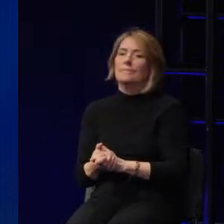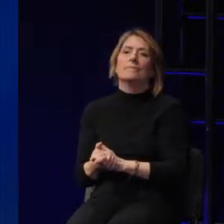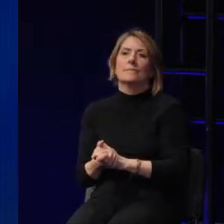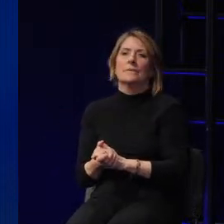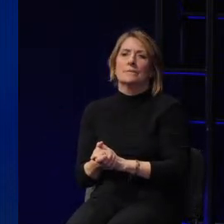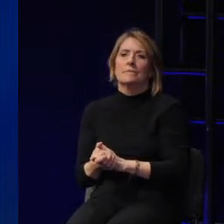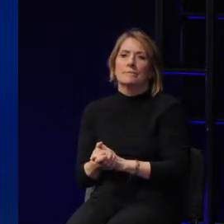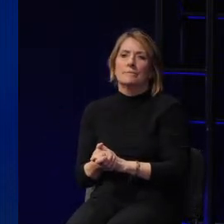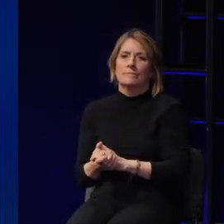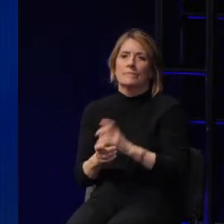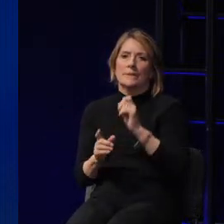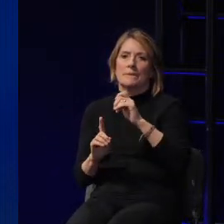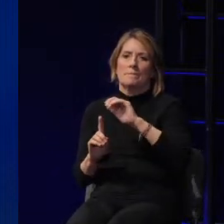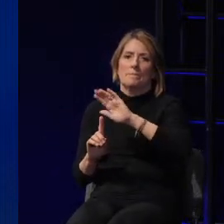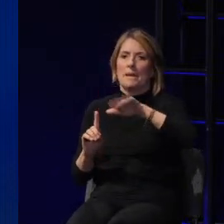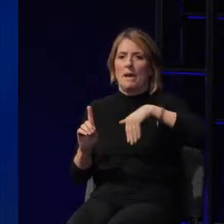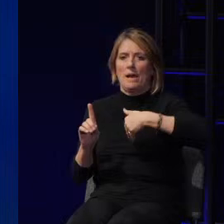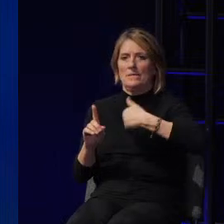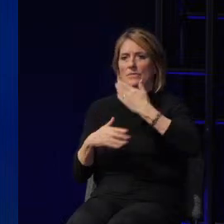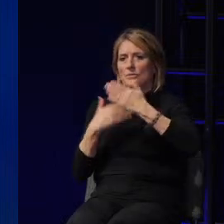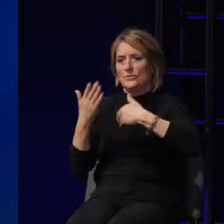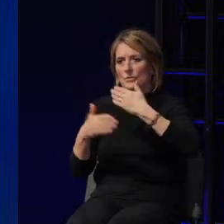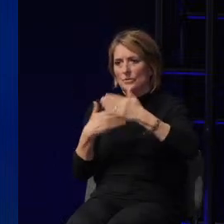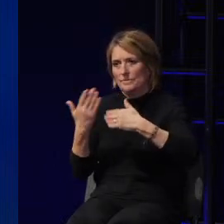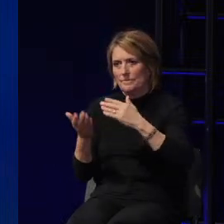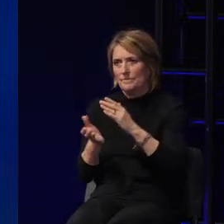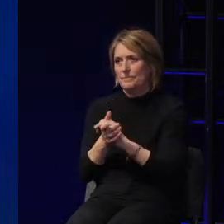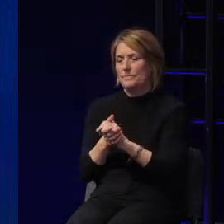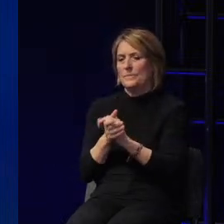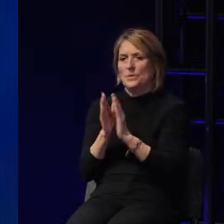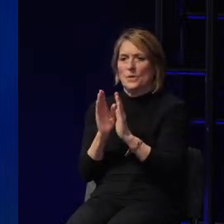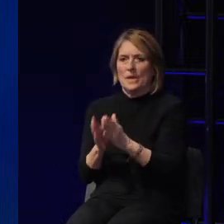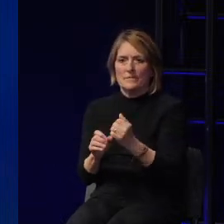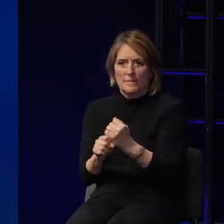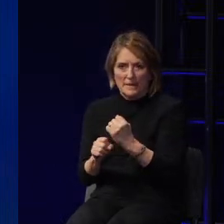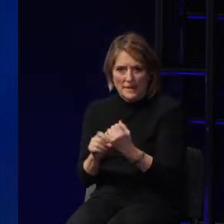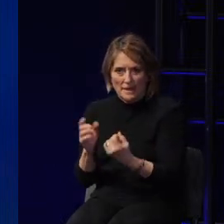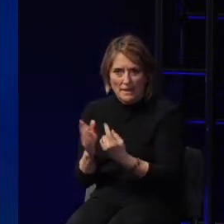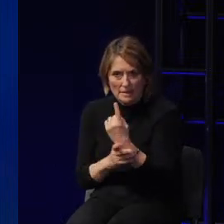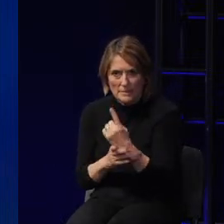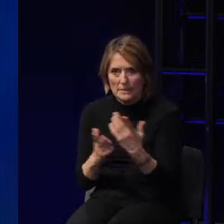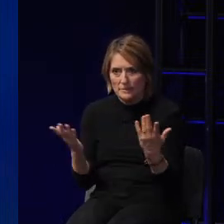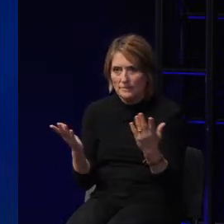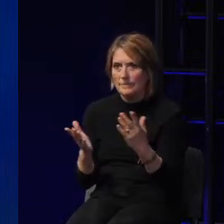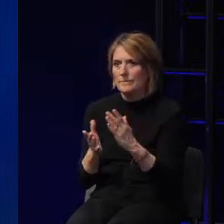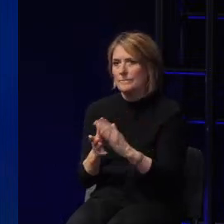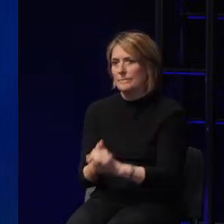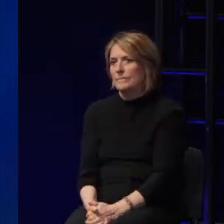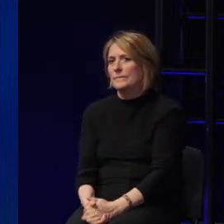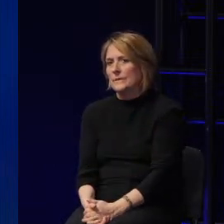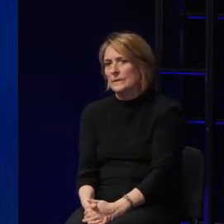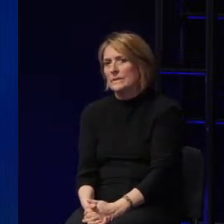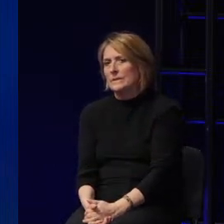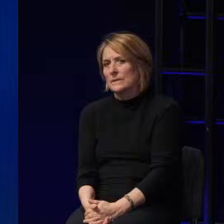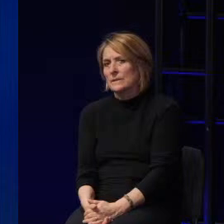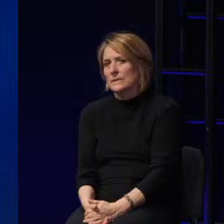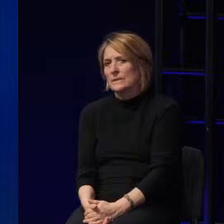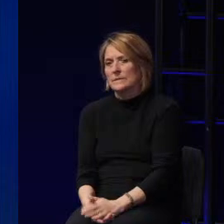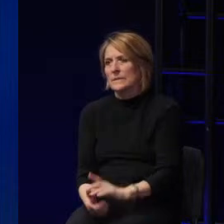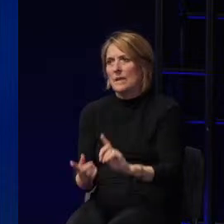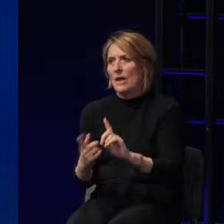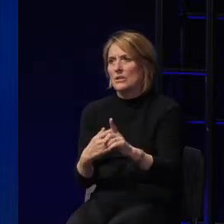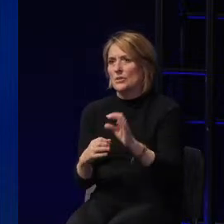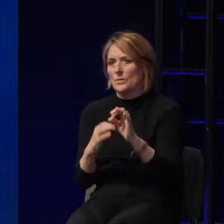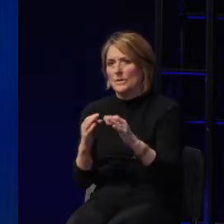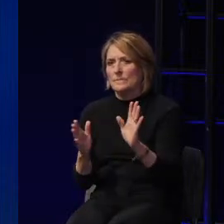bit behind the story, and you have to make that happen, even when you know the story. So that's my key. Doesn't answer your question at